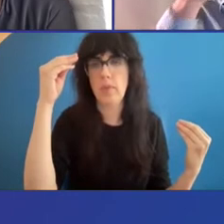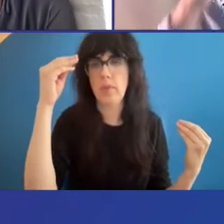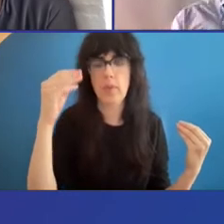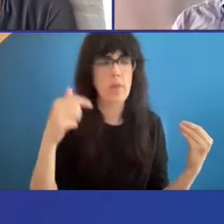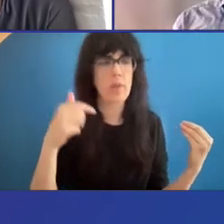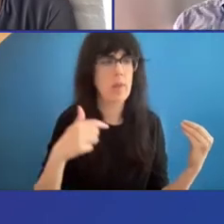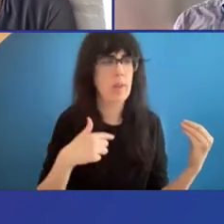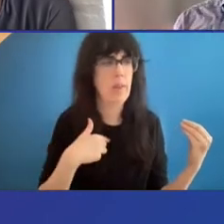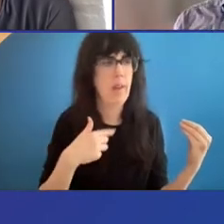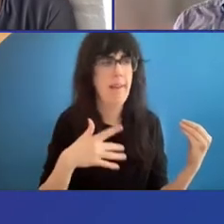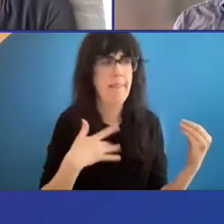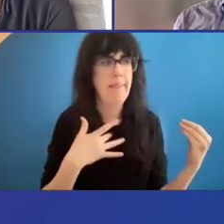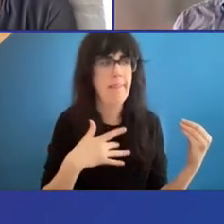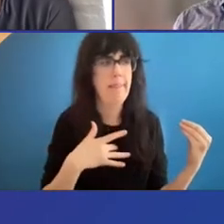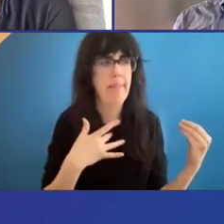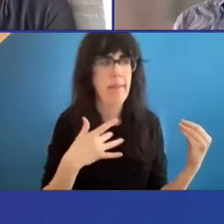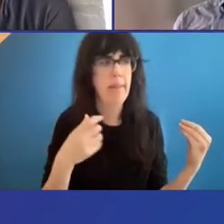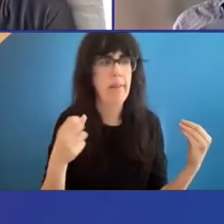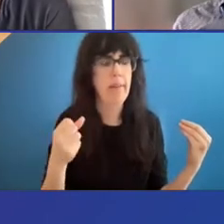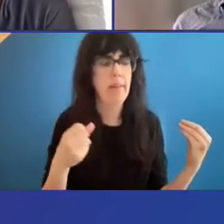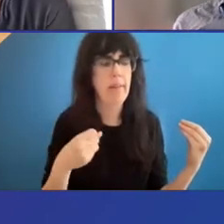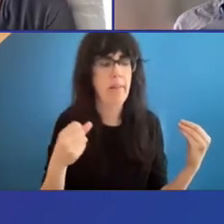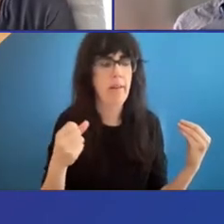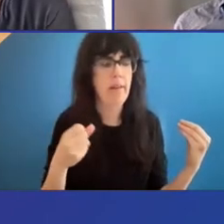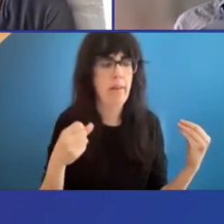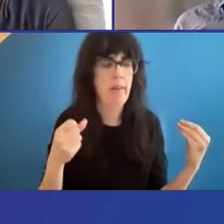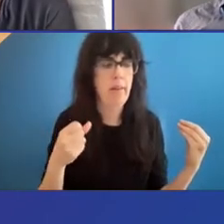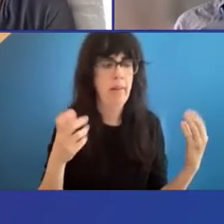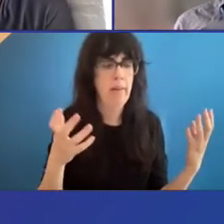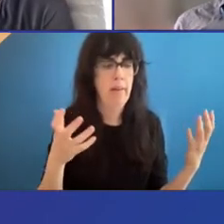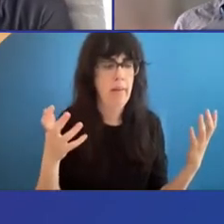I feel really